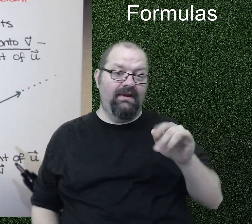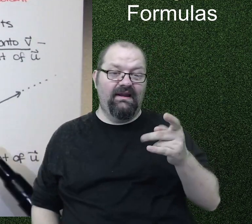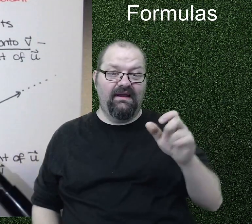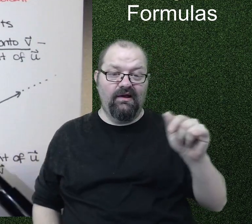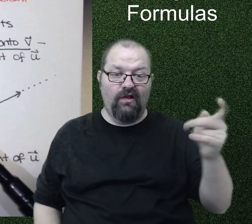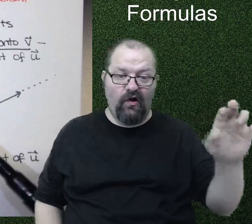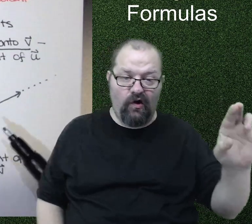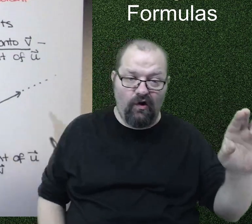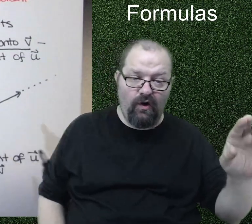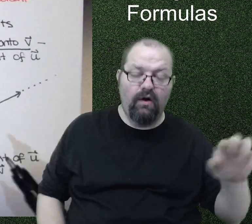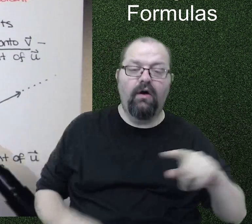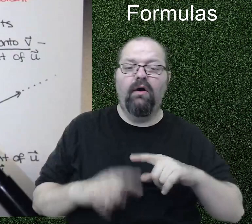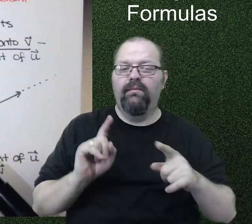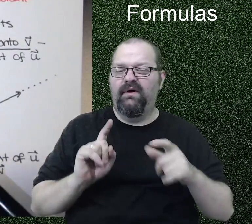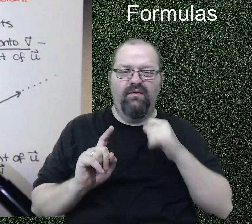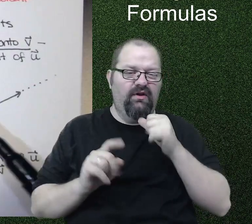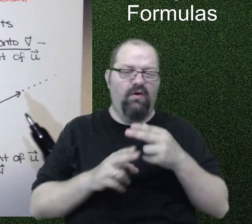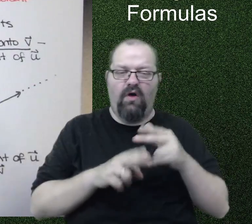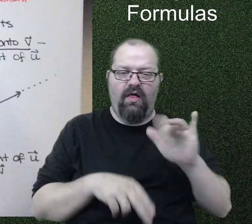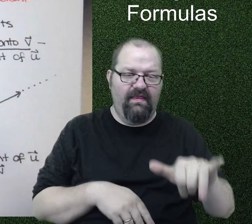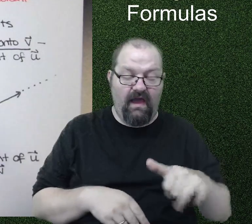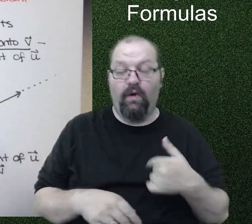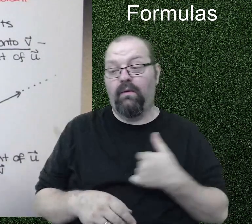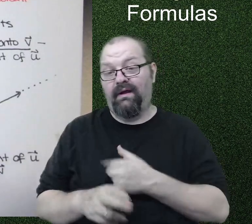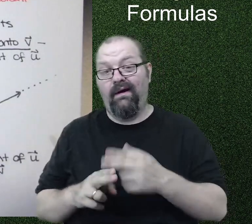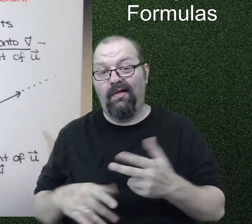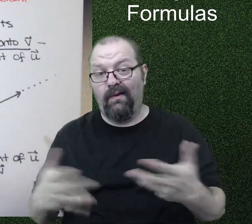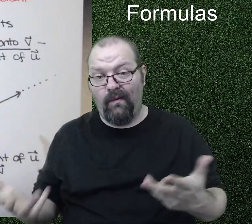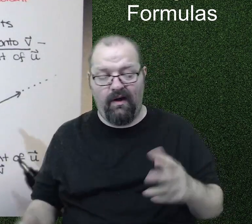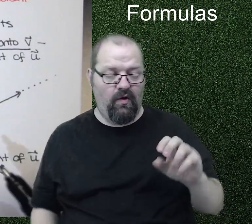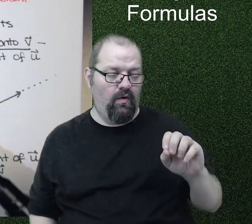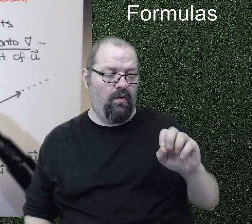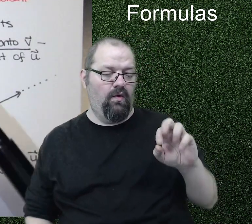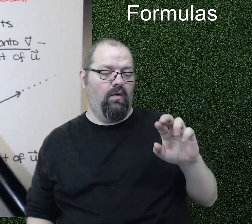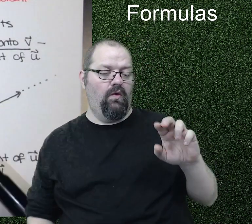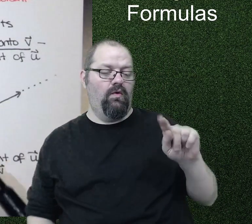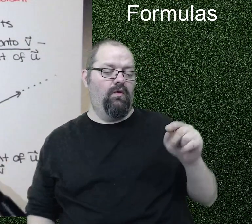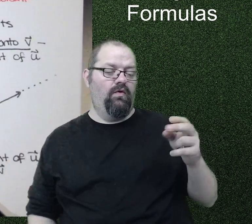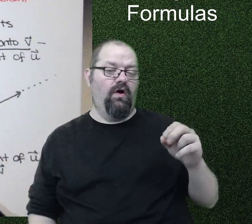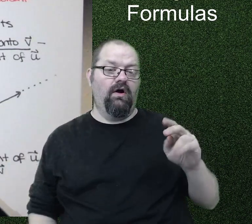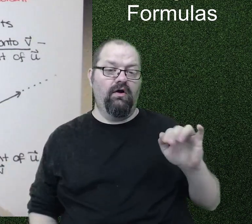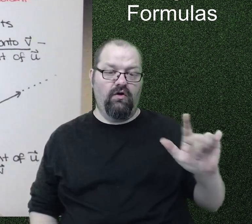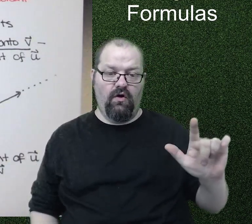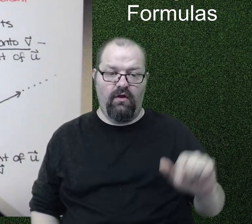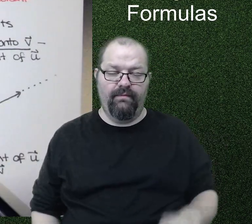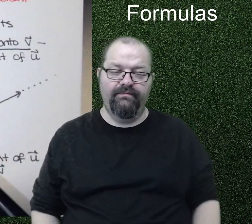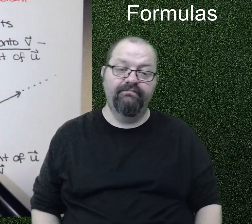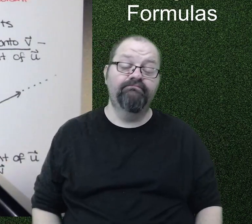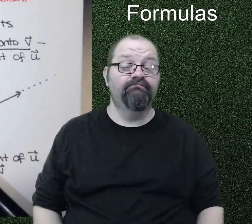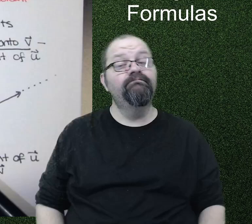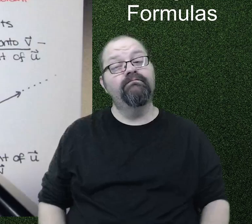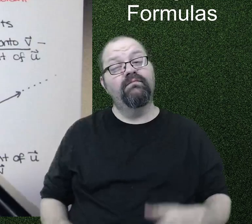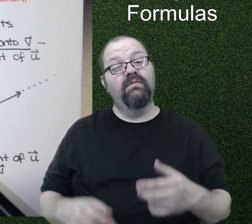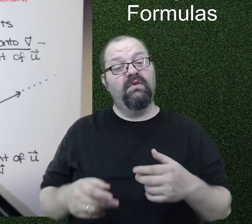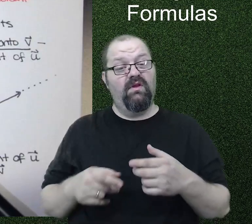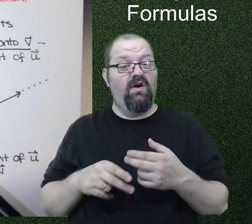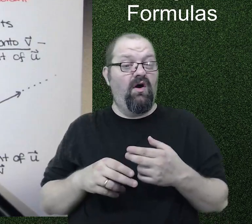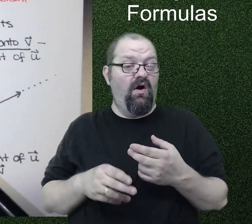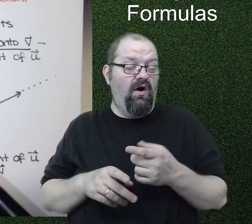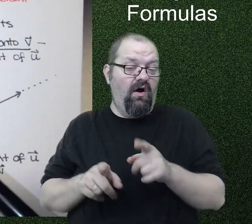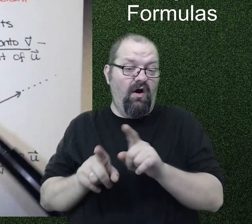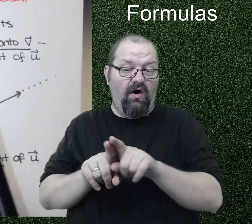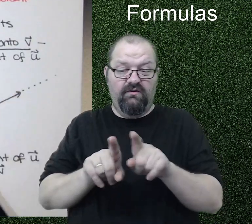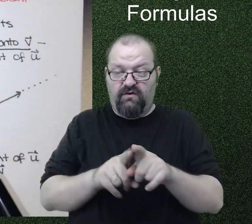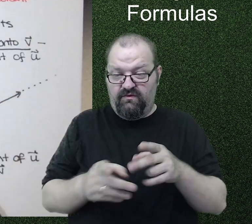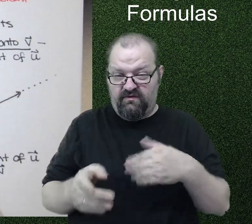also use the word normal. But again, we use those words in different contexts. When we're talking about comparing vectors to vectors, we